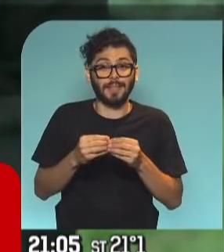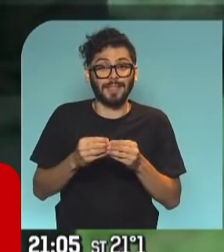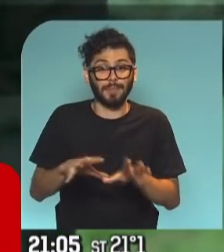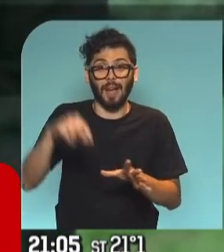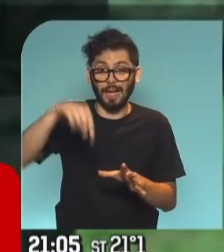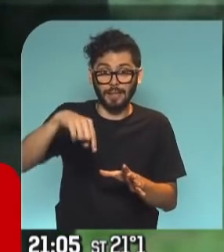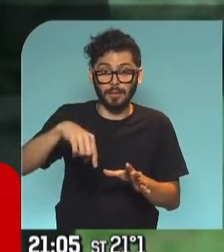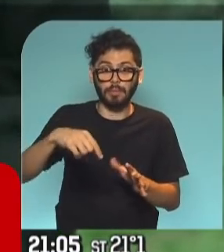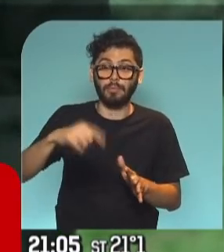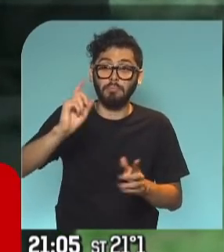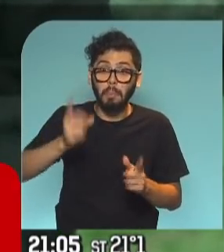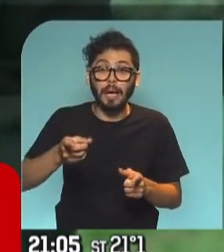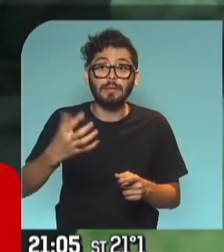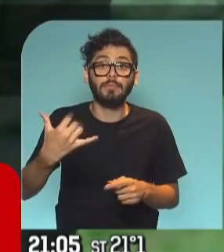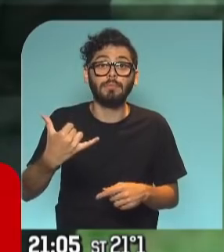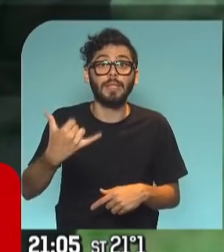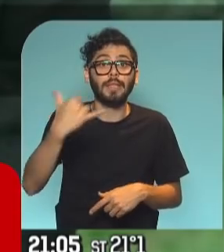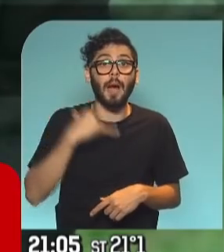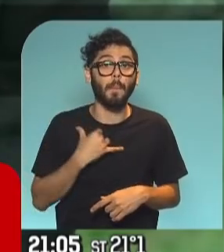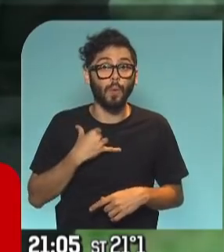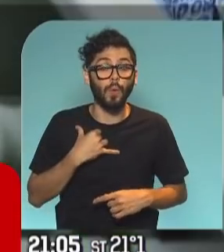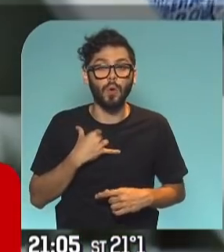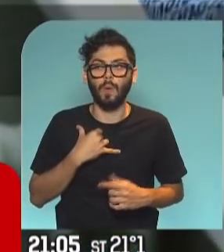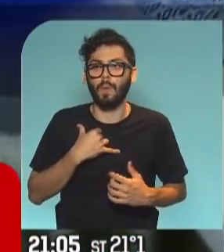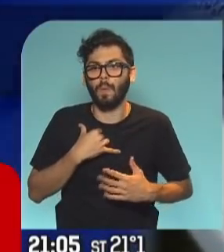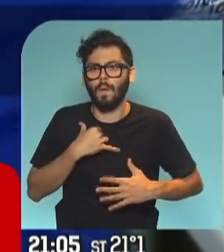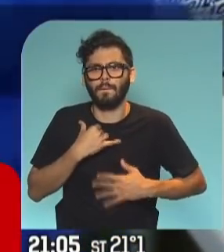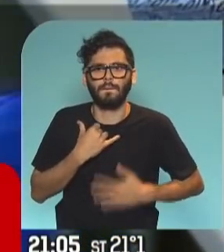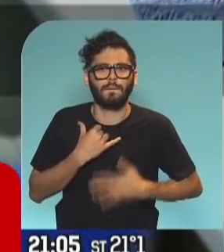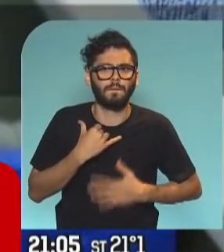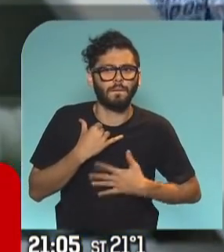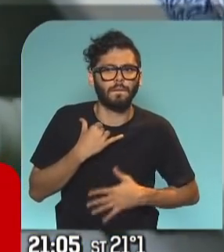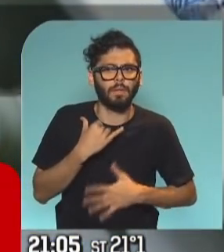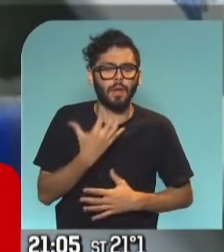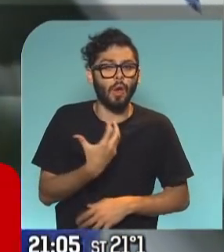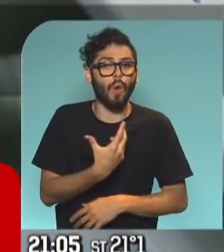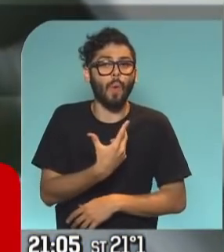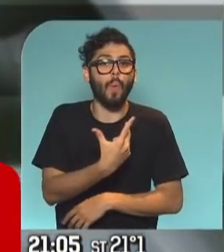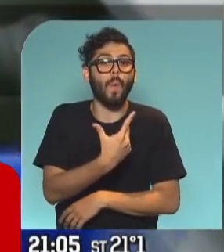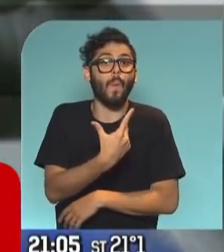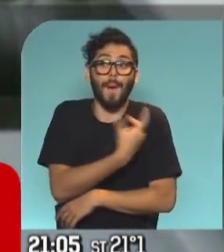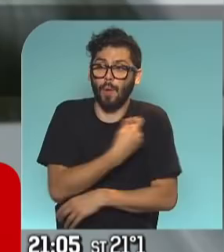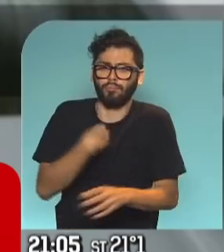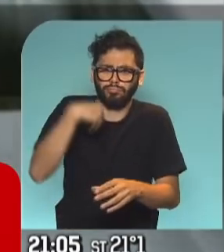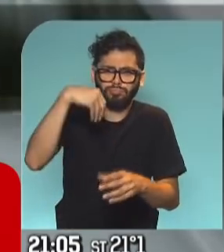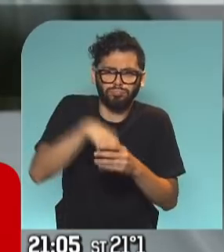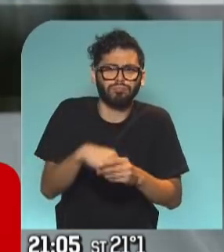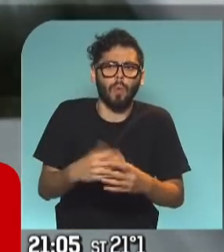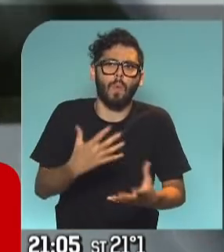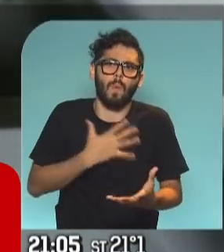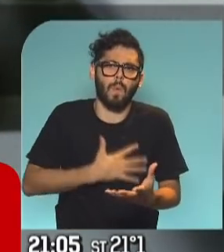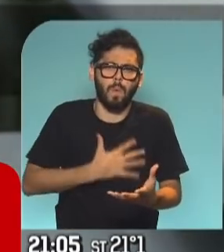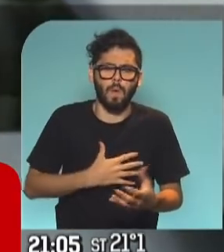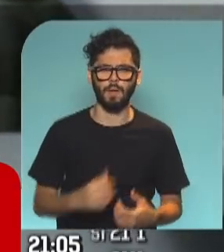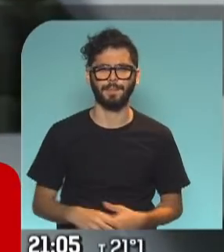I received the telephone call, I was very excited. I got the opportunity of joining in and taking part in that. A